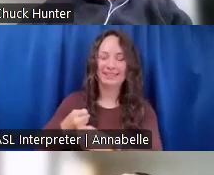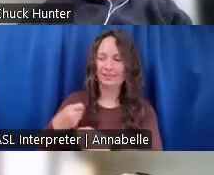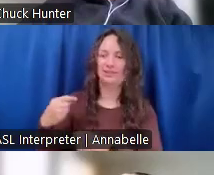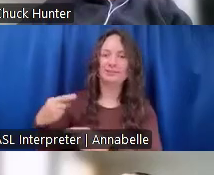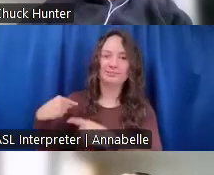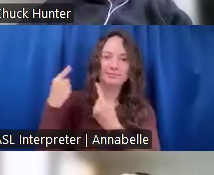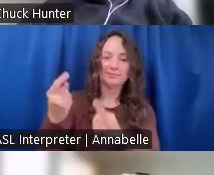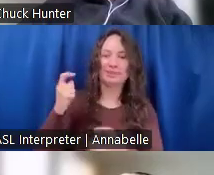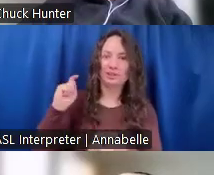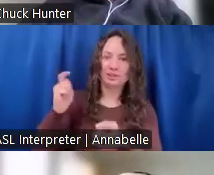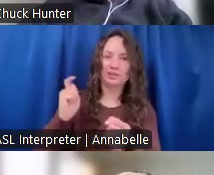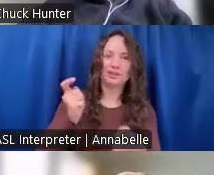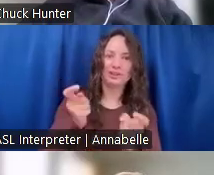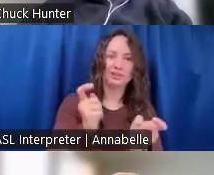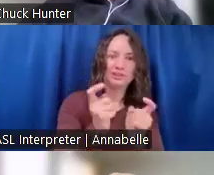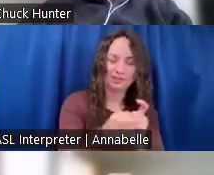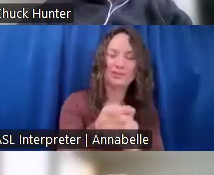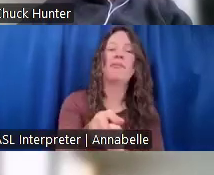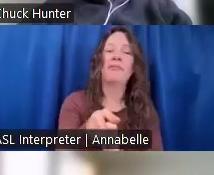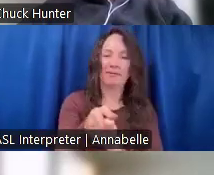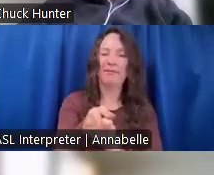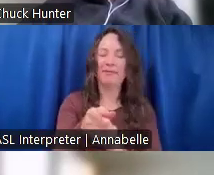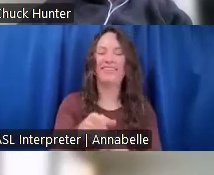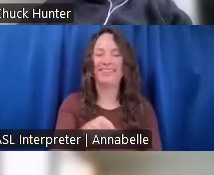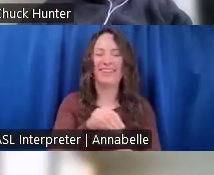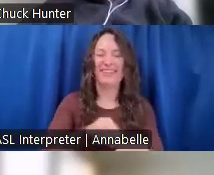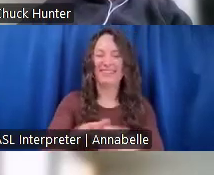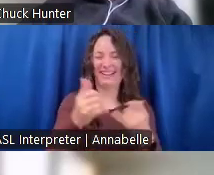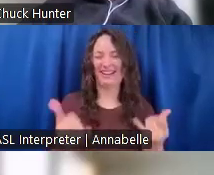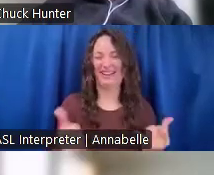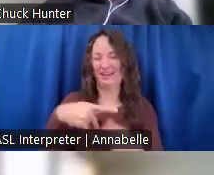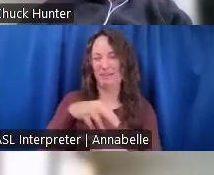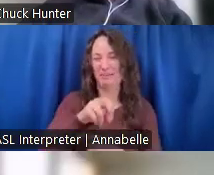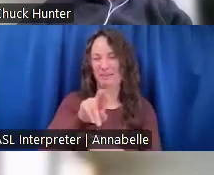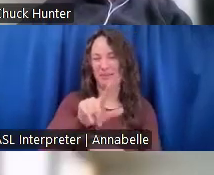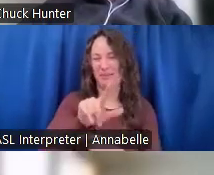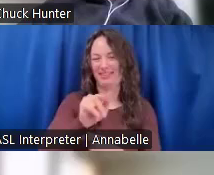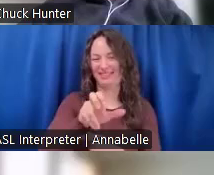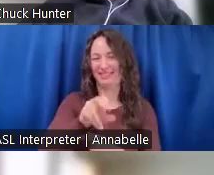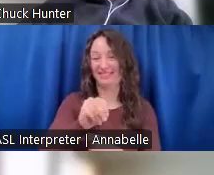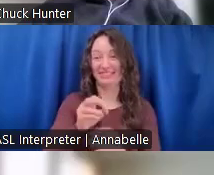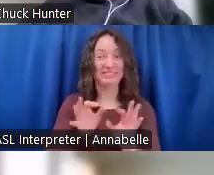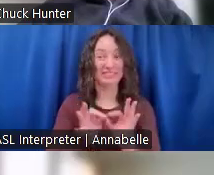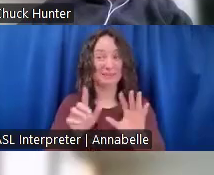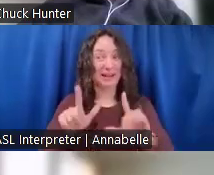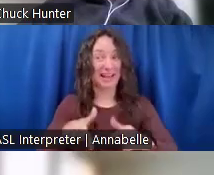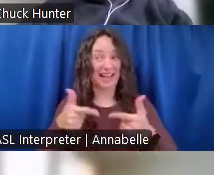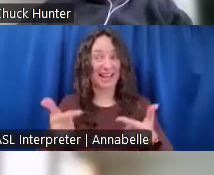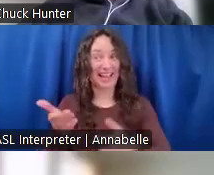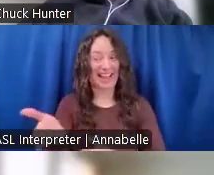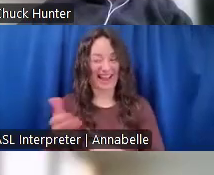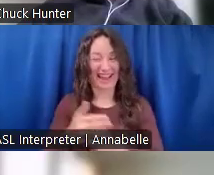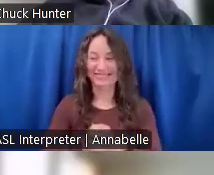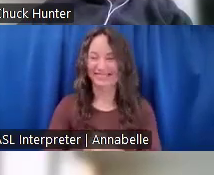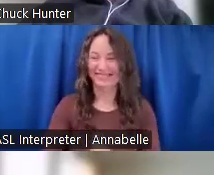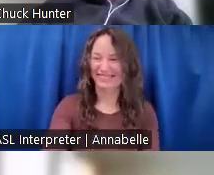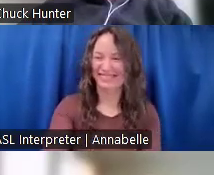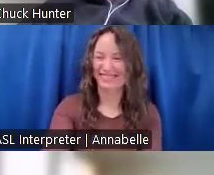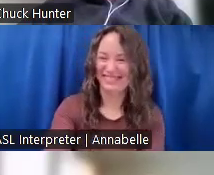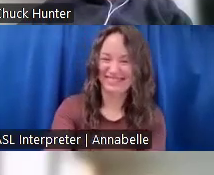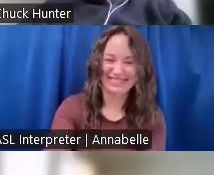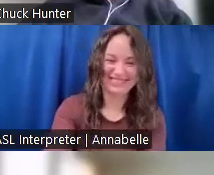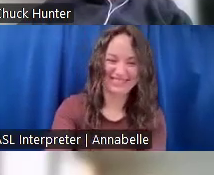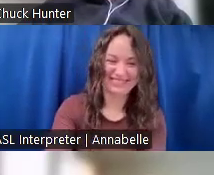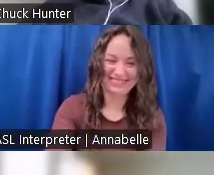happening, shaping and refining some of our populations. Next slide. There should be another graphic on the left. I did